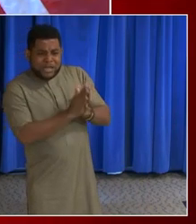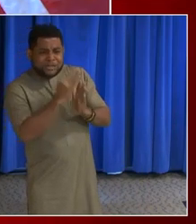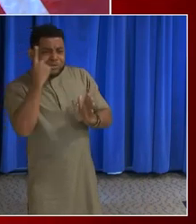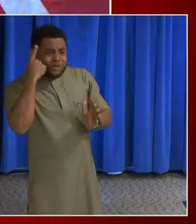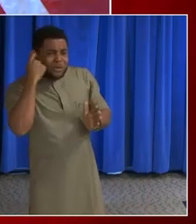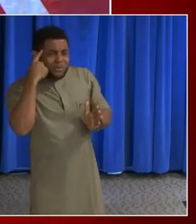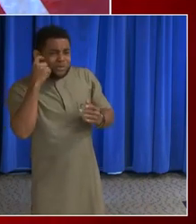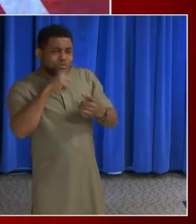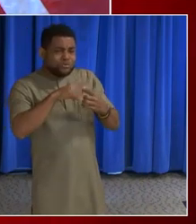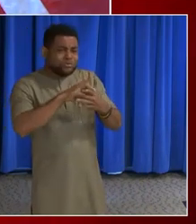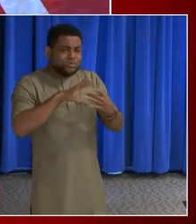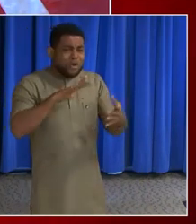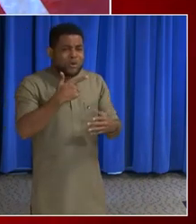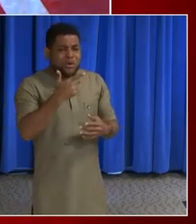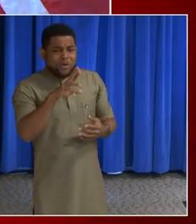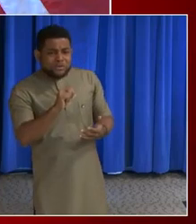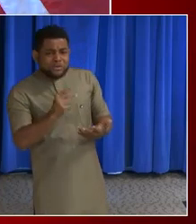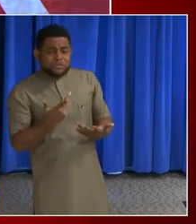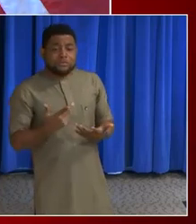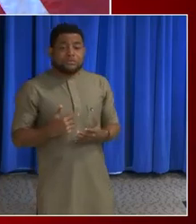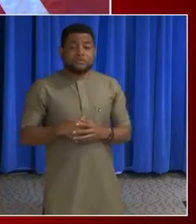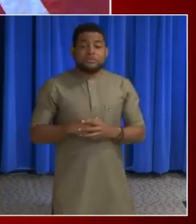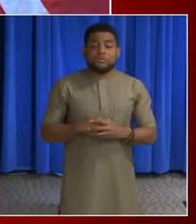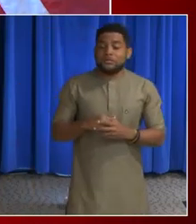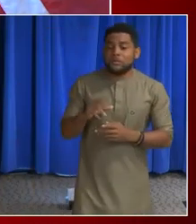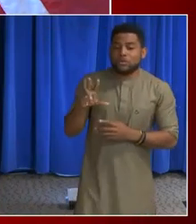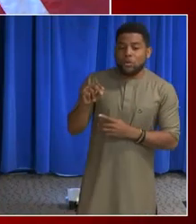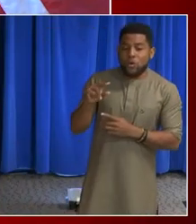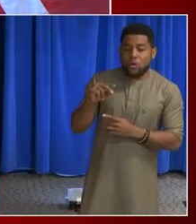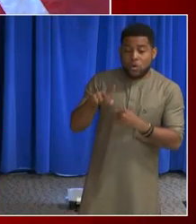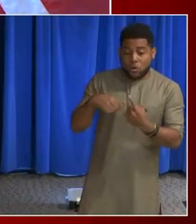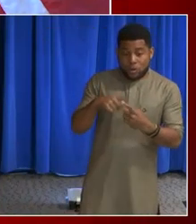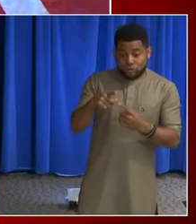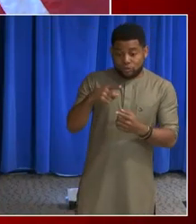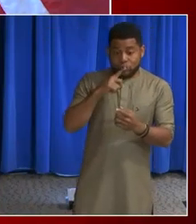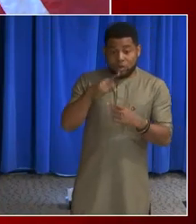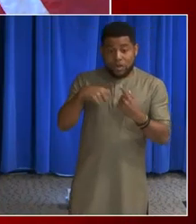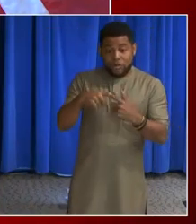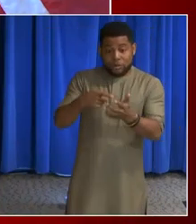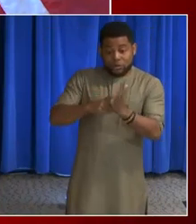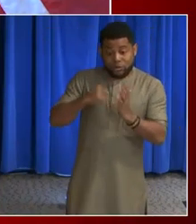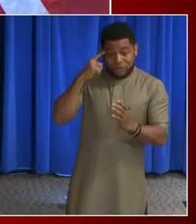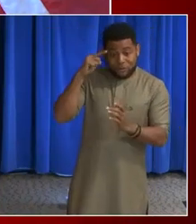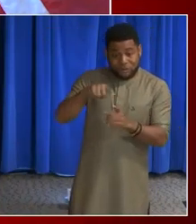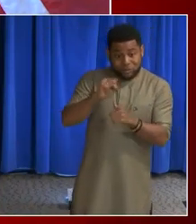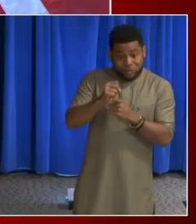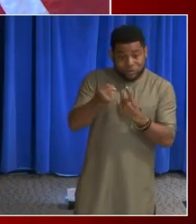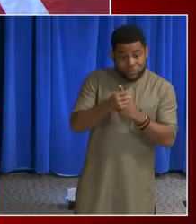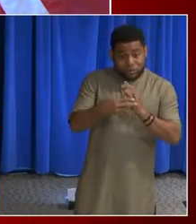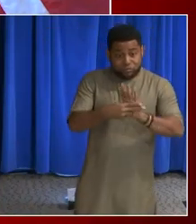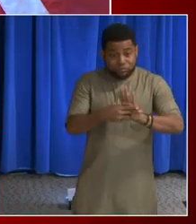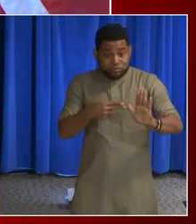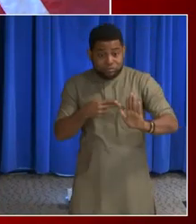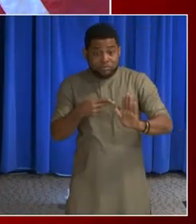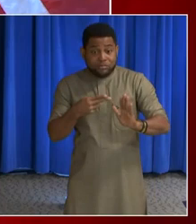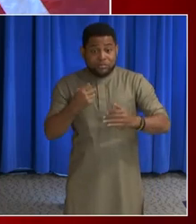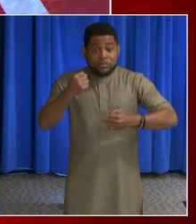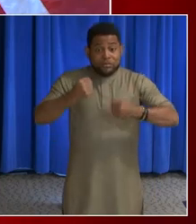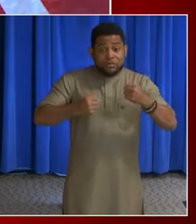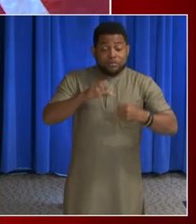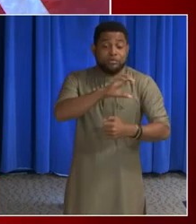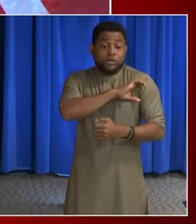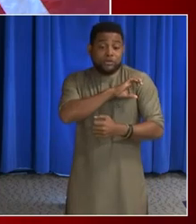before? No. So when you talk about requirement, I mean, in this case, you had a marked police vehicle with lights and sirens